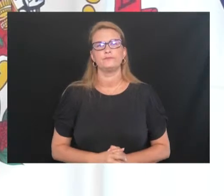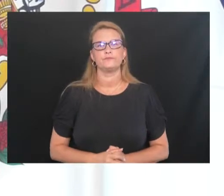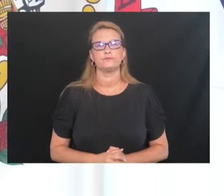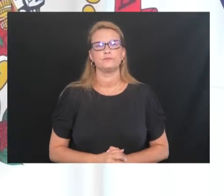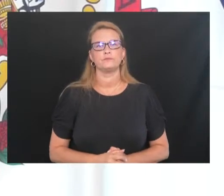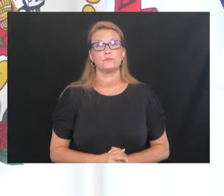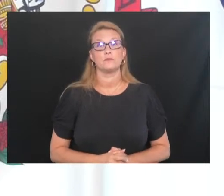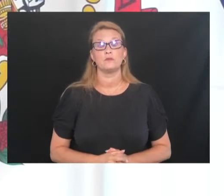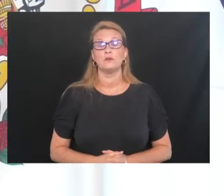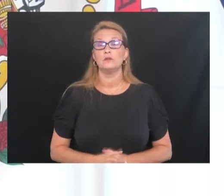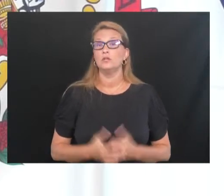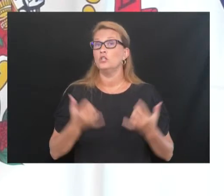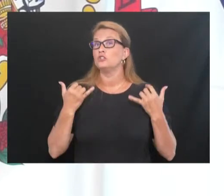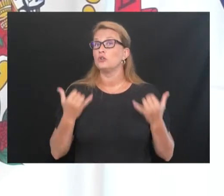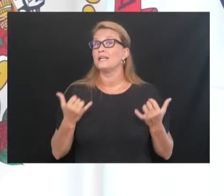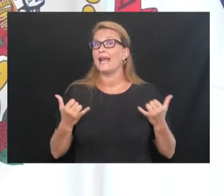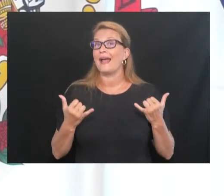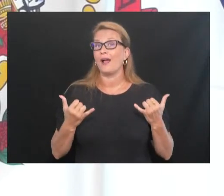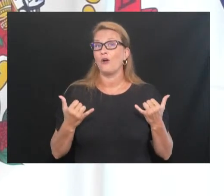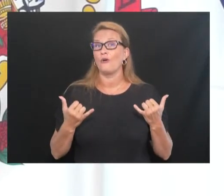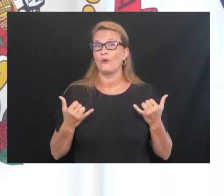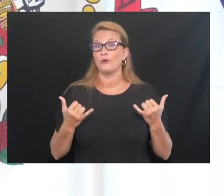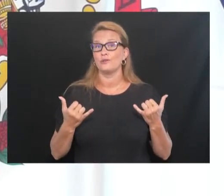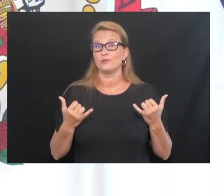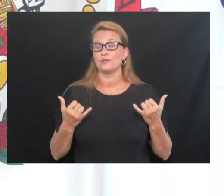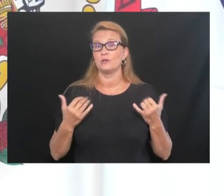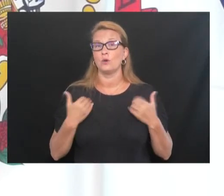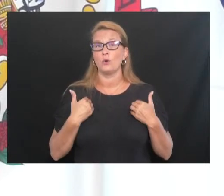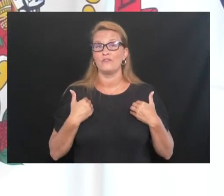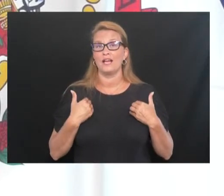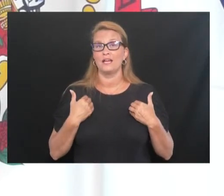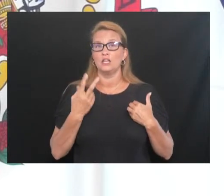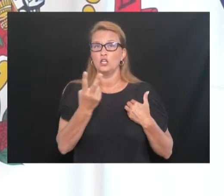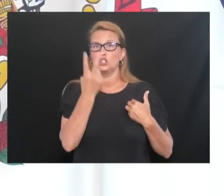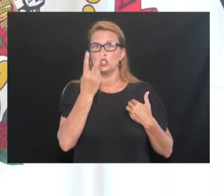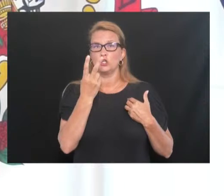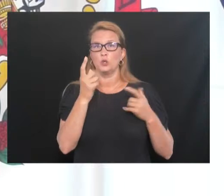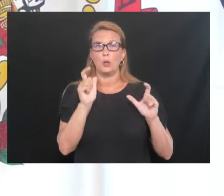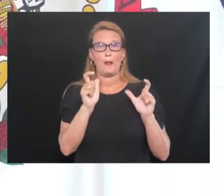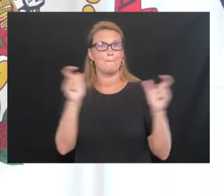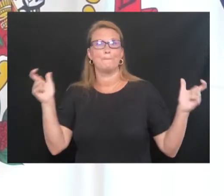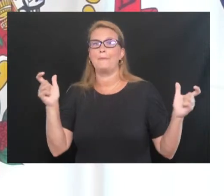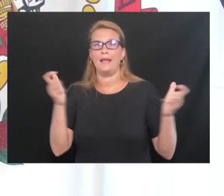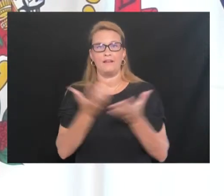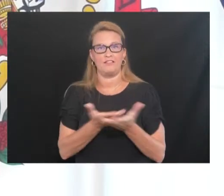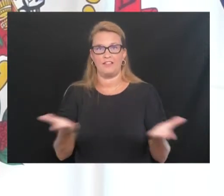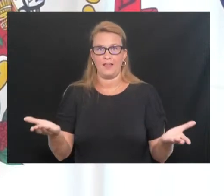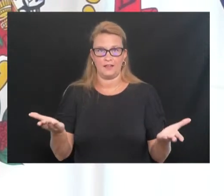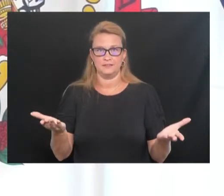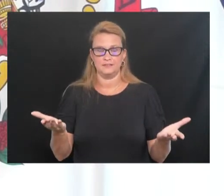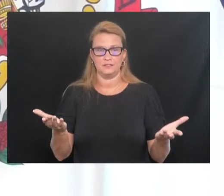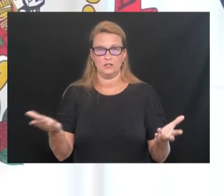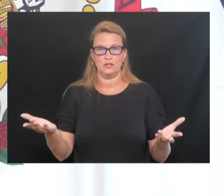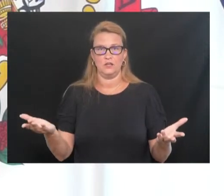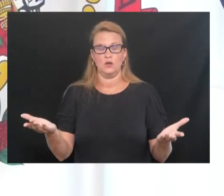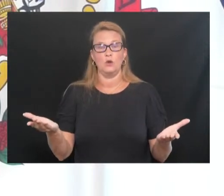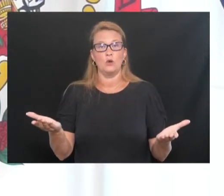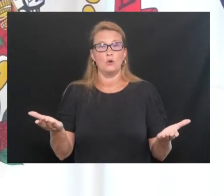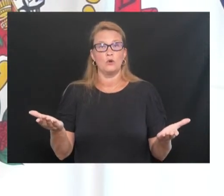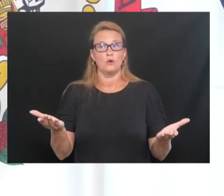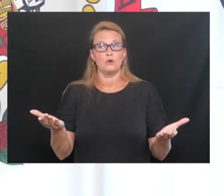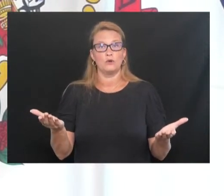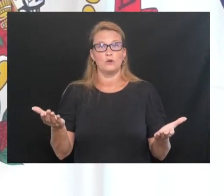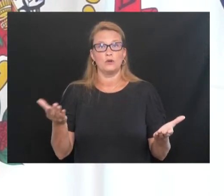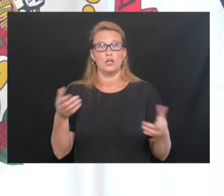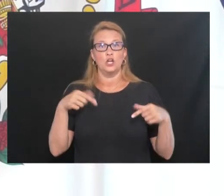why I've done two major things, and that is just this, is through